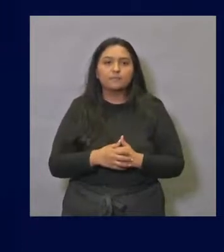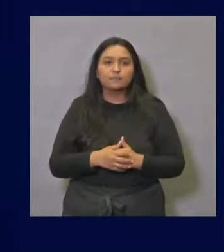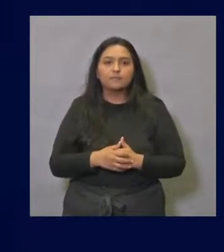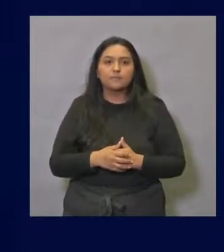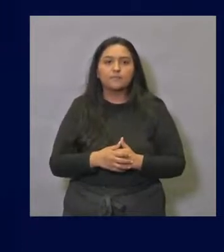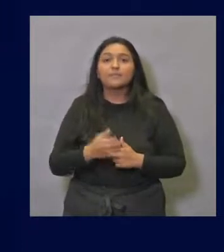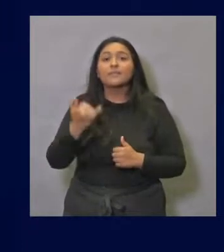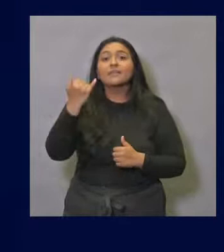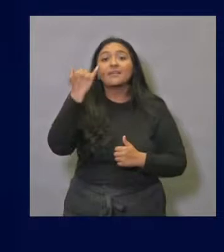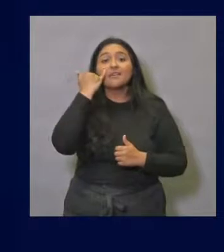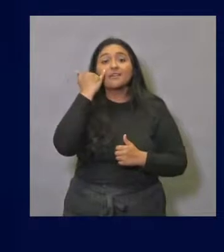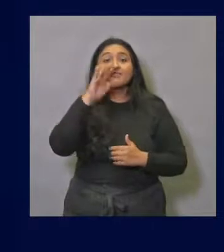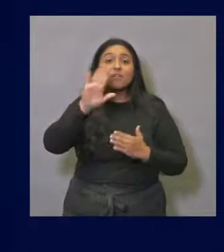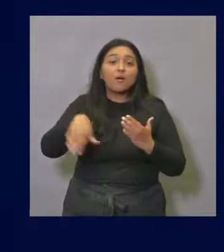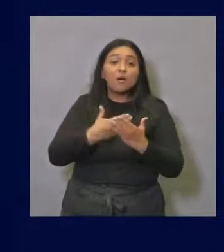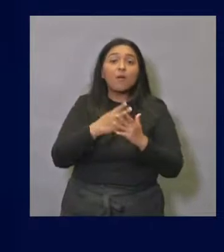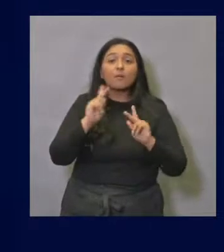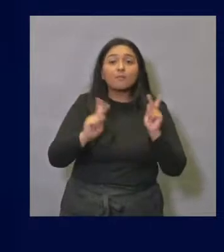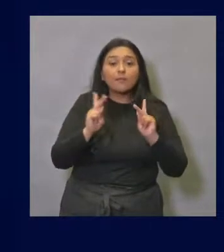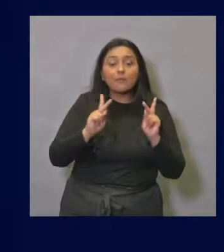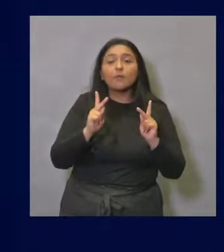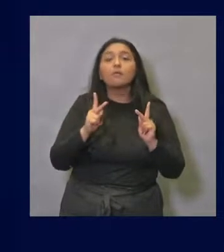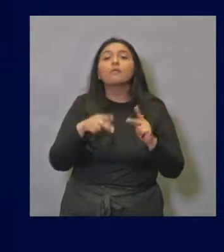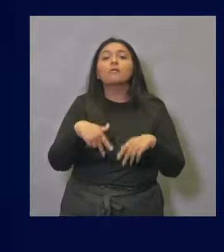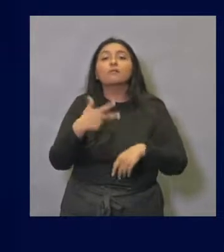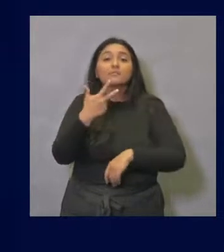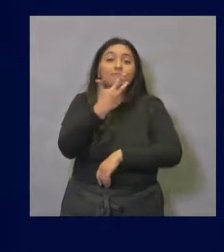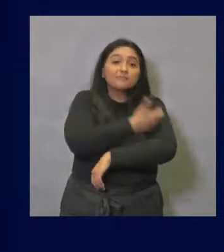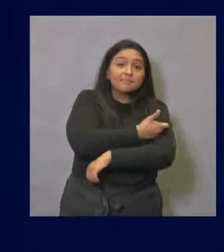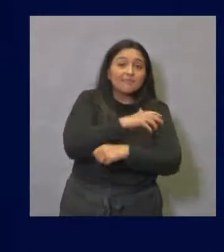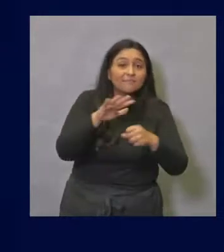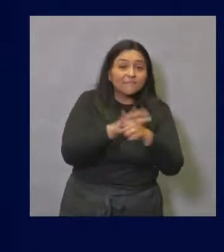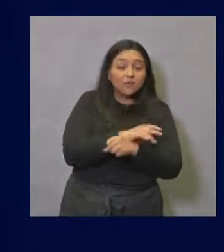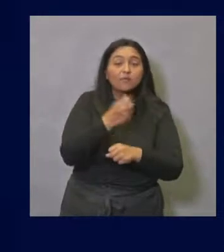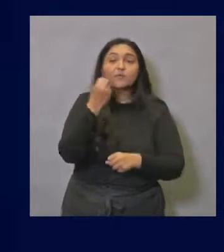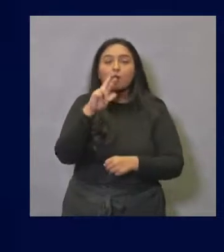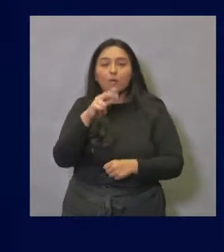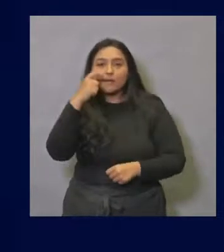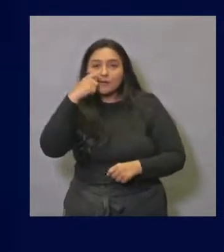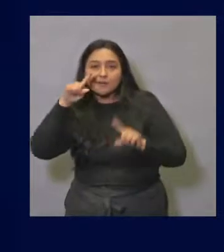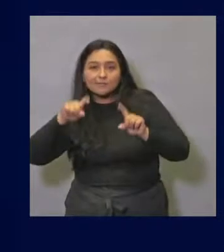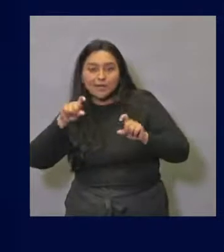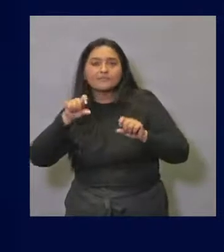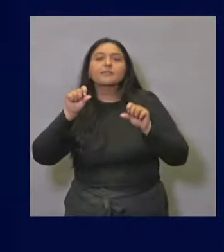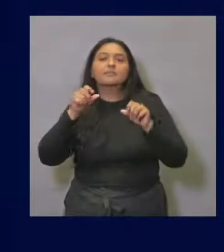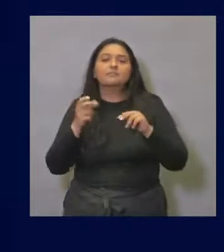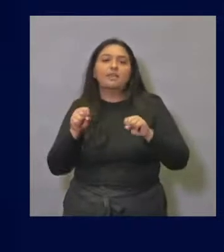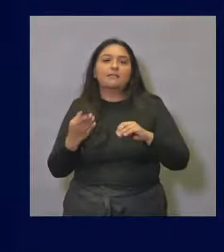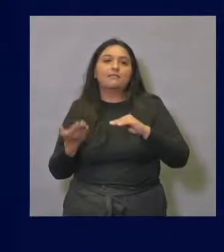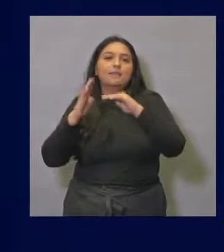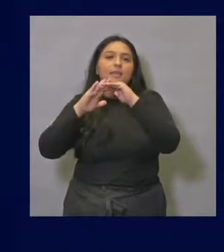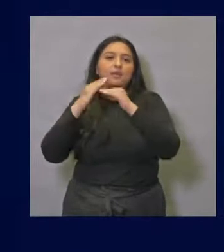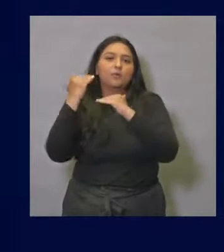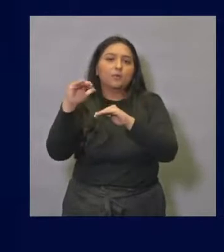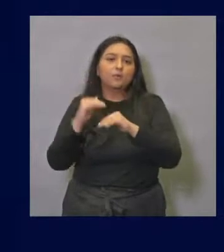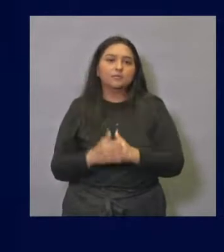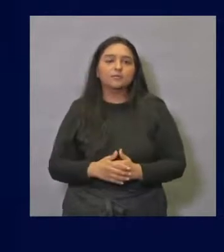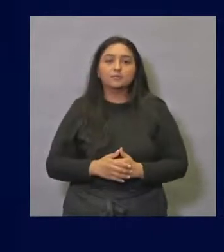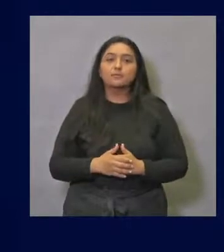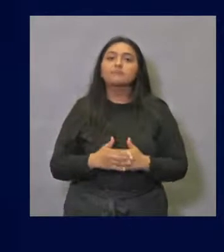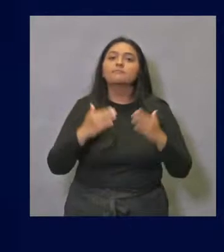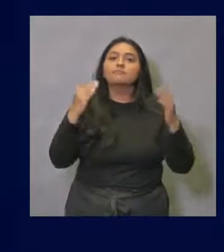all guests are tested or fully vaccinated. Next slide. Private meetings, such as